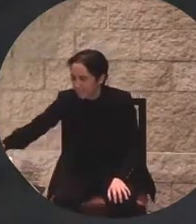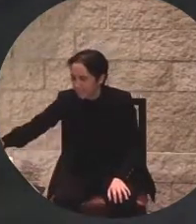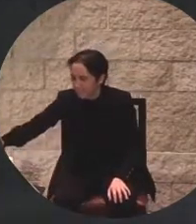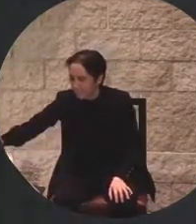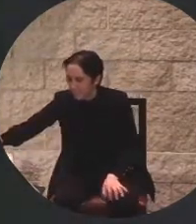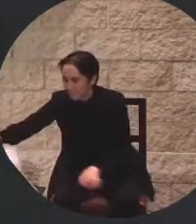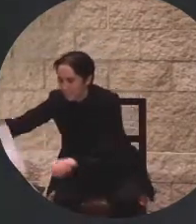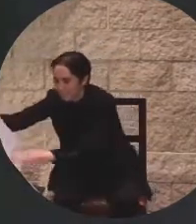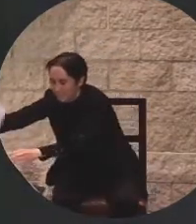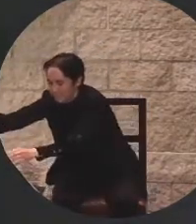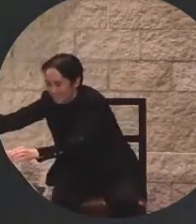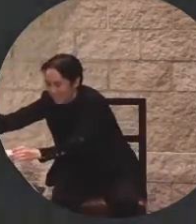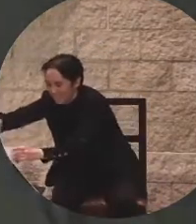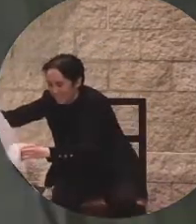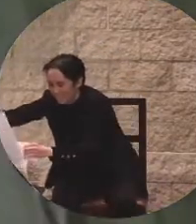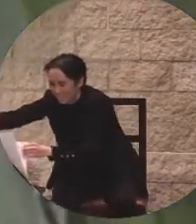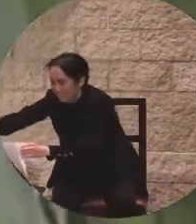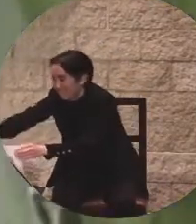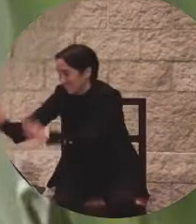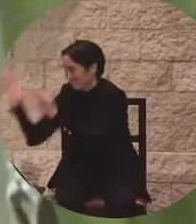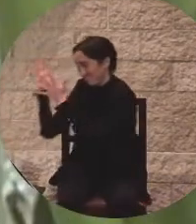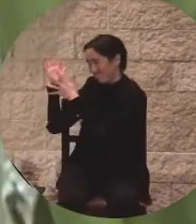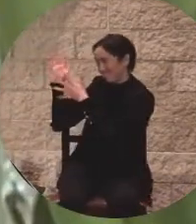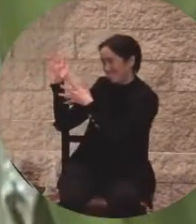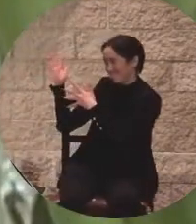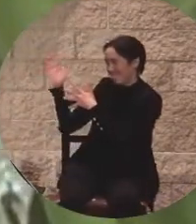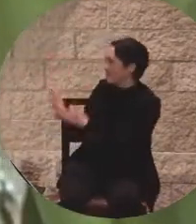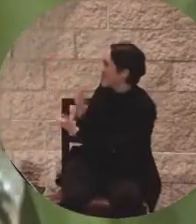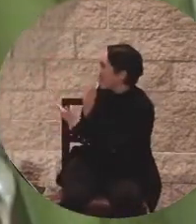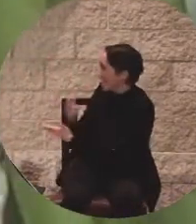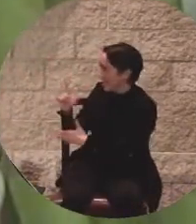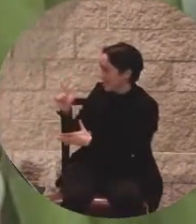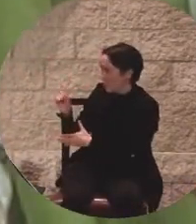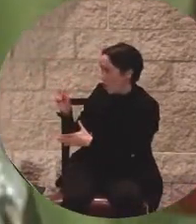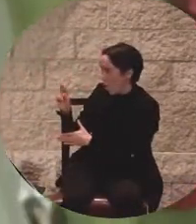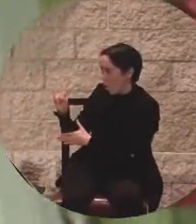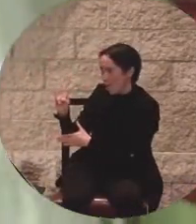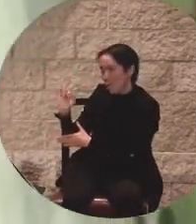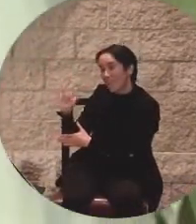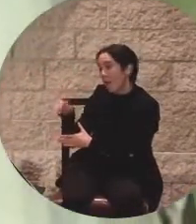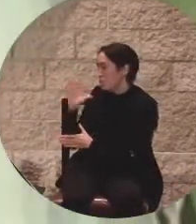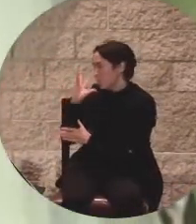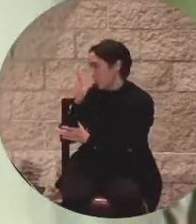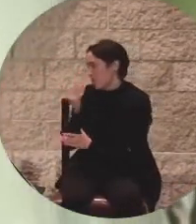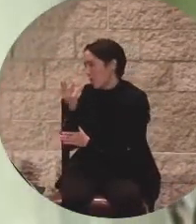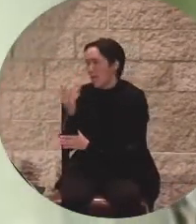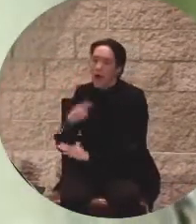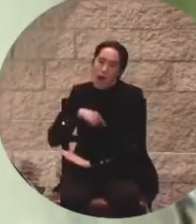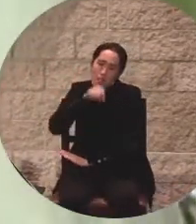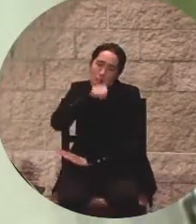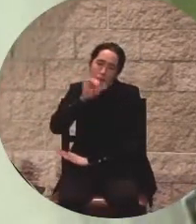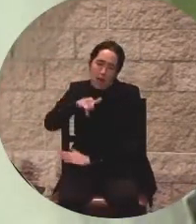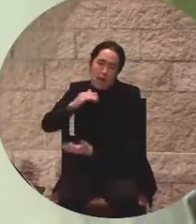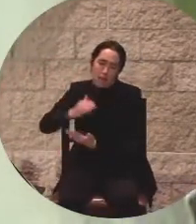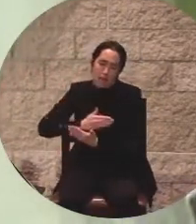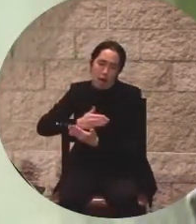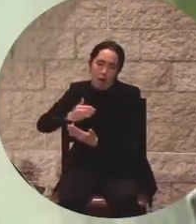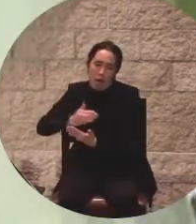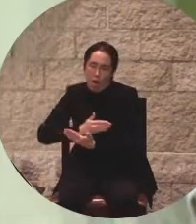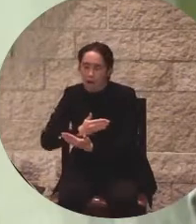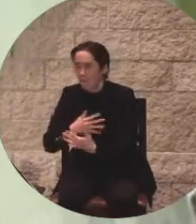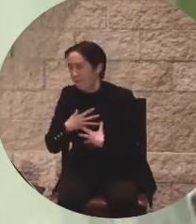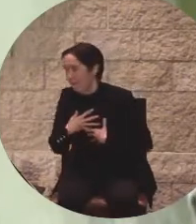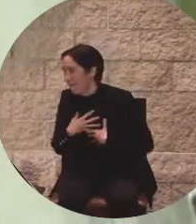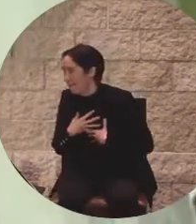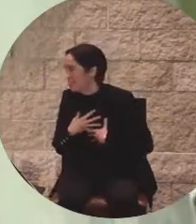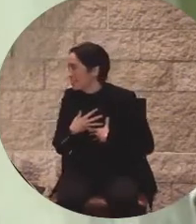year. Thank you, Lori. That was beautiful. I love that song, and I always crave Dolly Madison